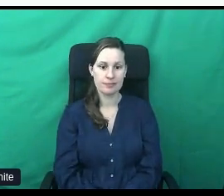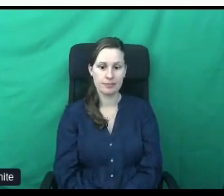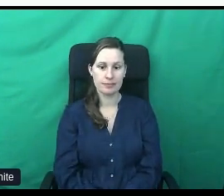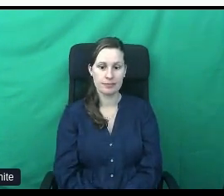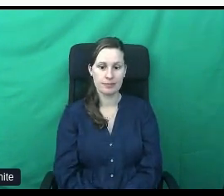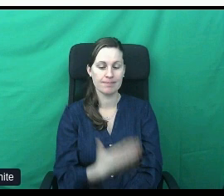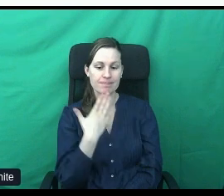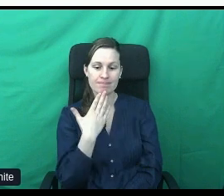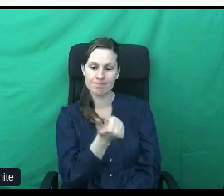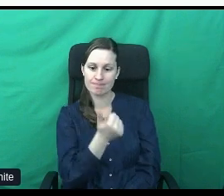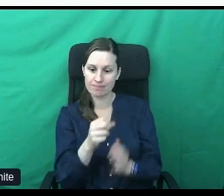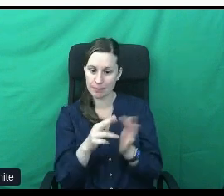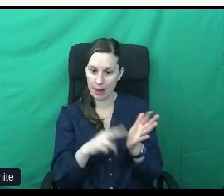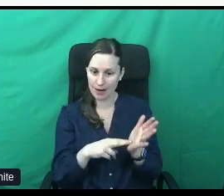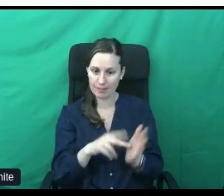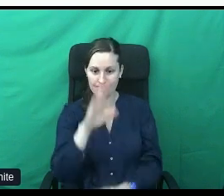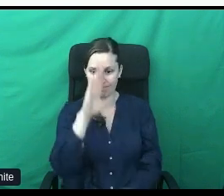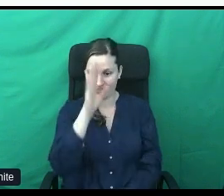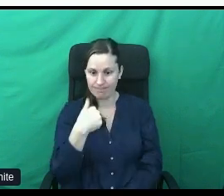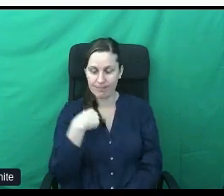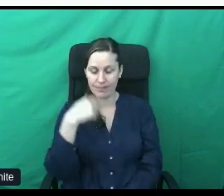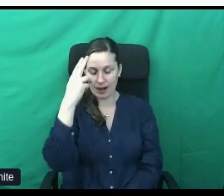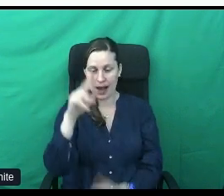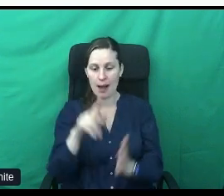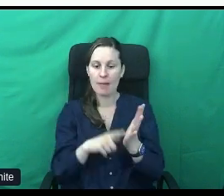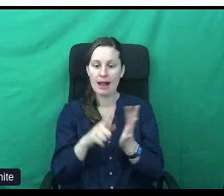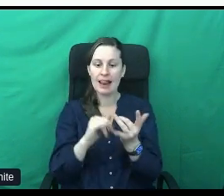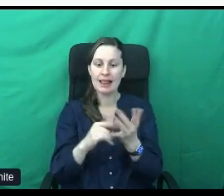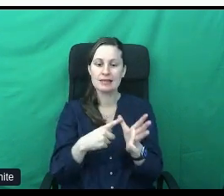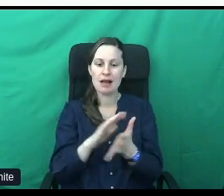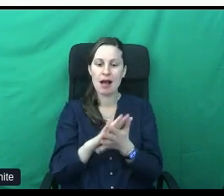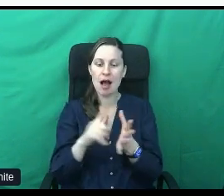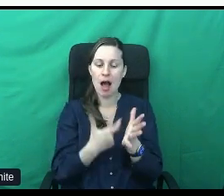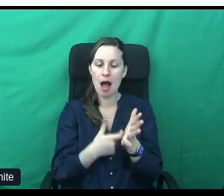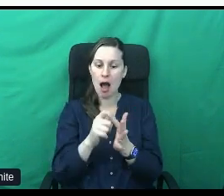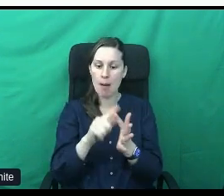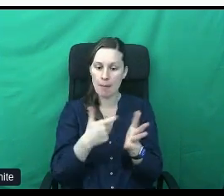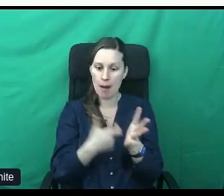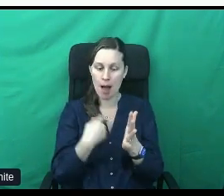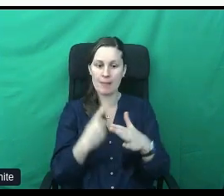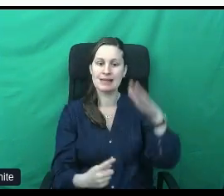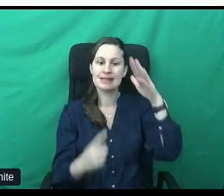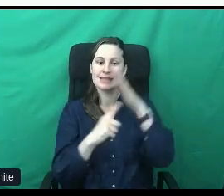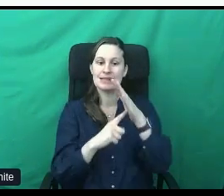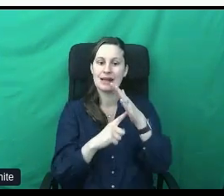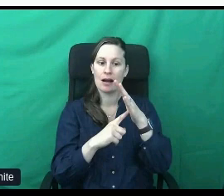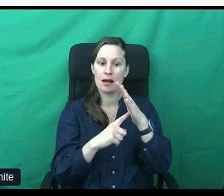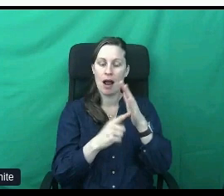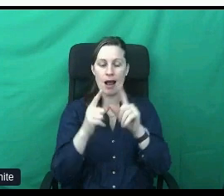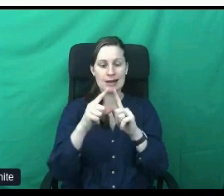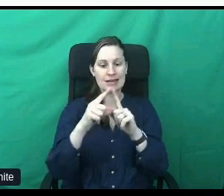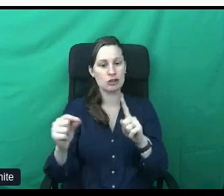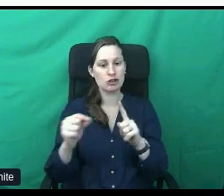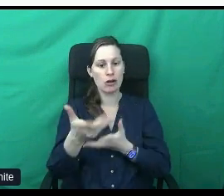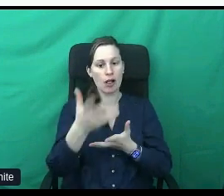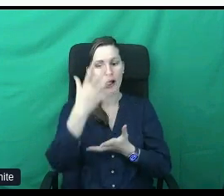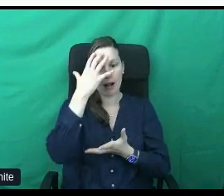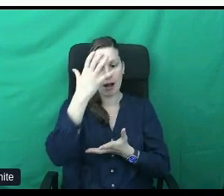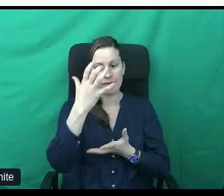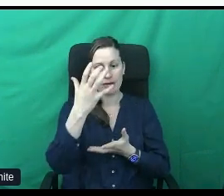Thanks, Ben. So hi, everyone. My name is Lisa Harper. I am a Senior Digital Governance Manager for